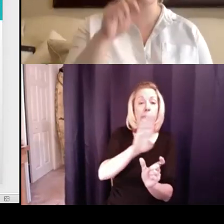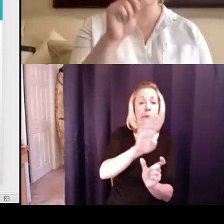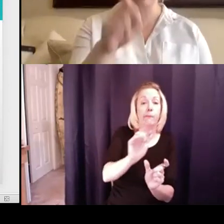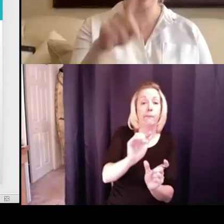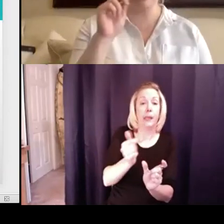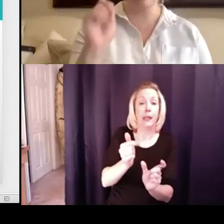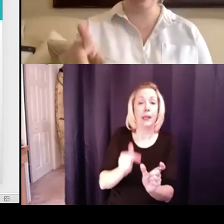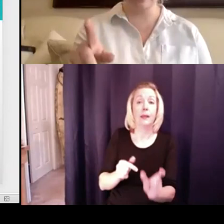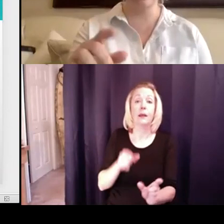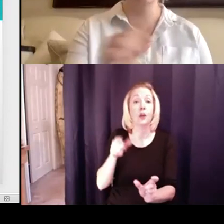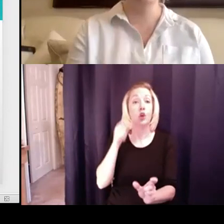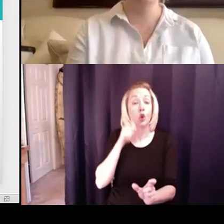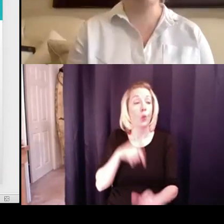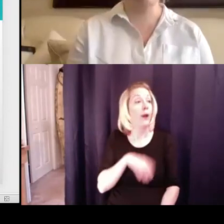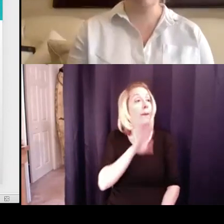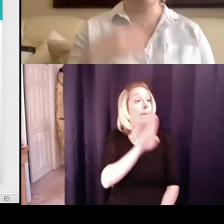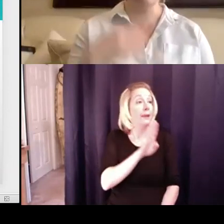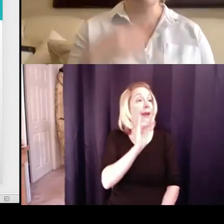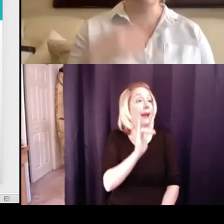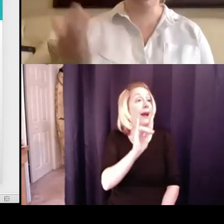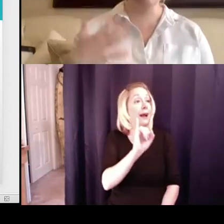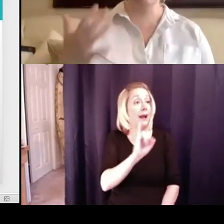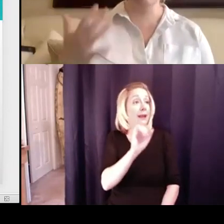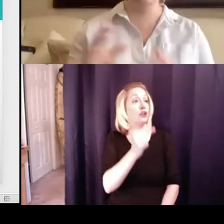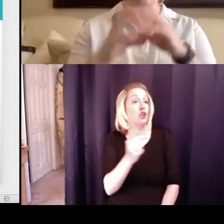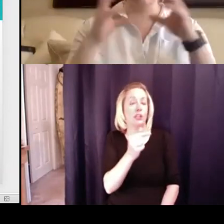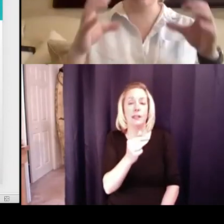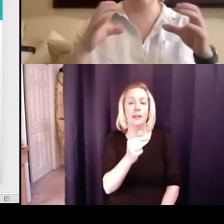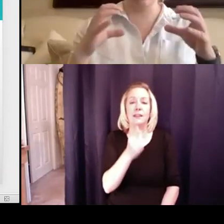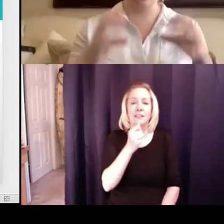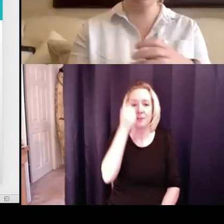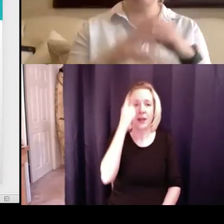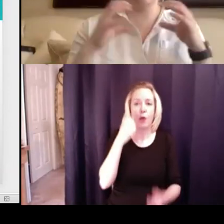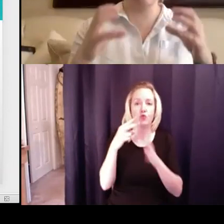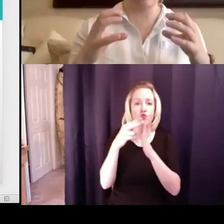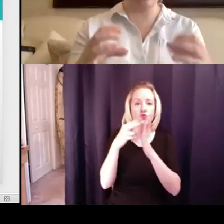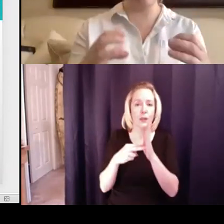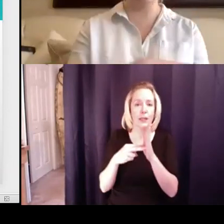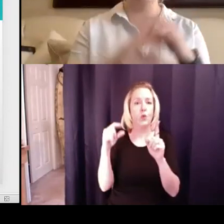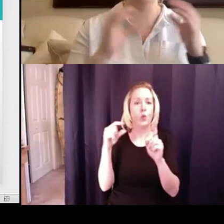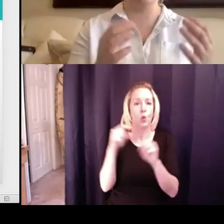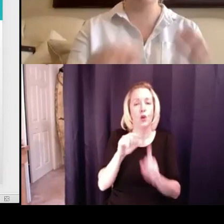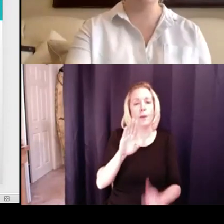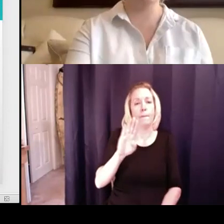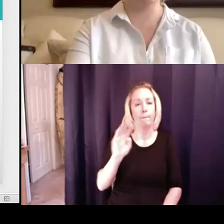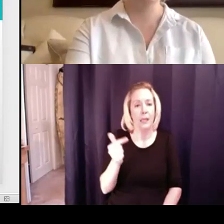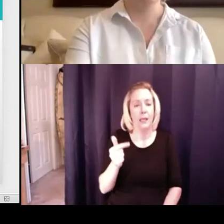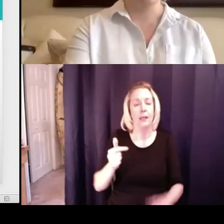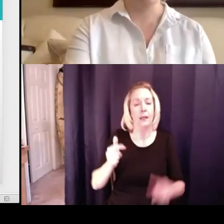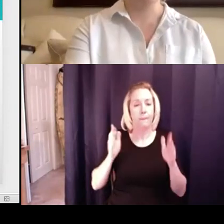go B-I-G. And she really couldn't understand that this was a word. We needed to sound it out and we needed to